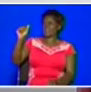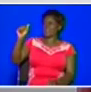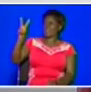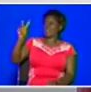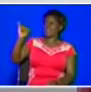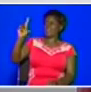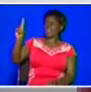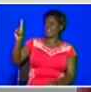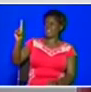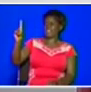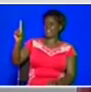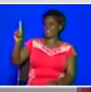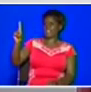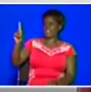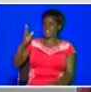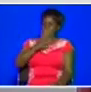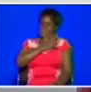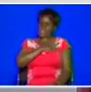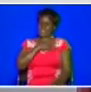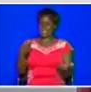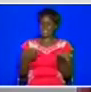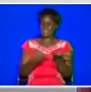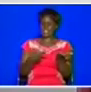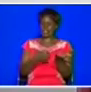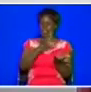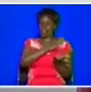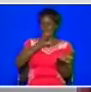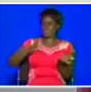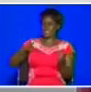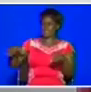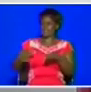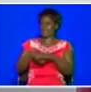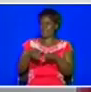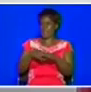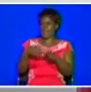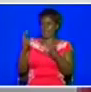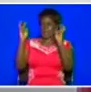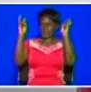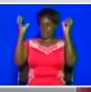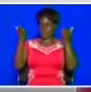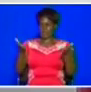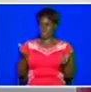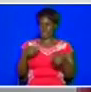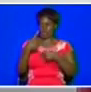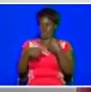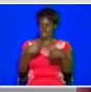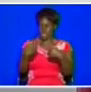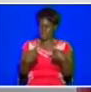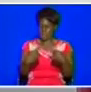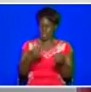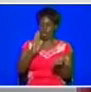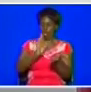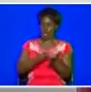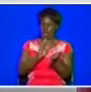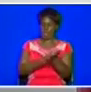economist and a member of the NASA Technical Committee on the NASA Manifesto. That's been our discussion tonight. Please continue to keep your